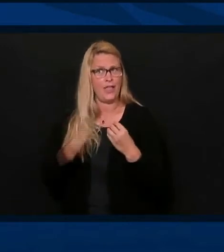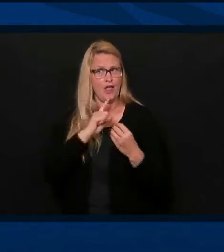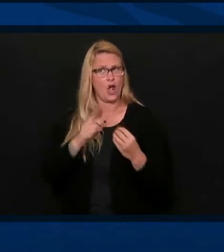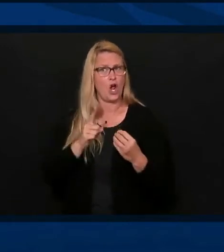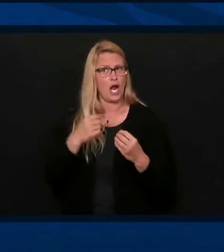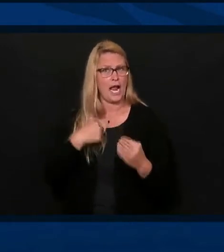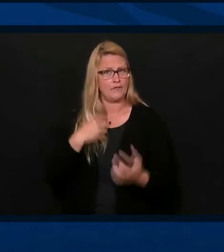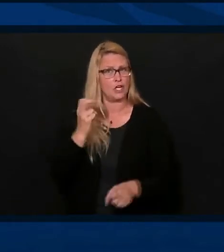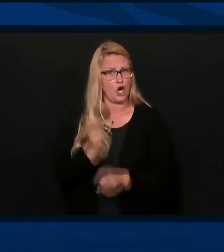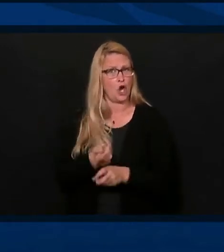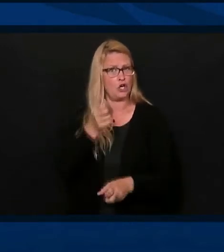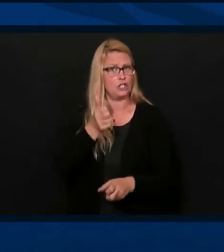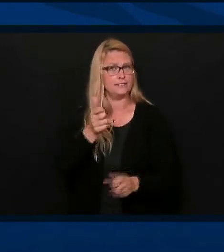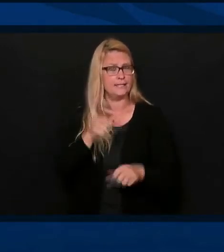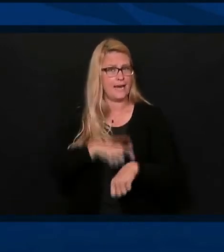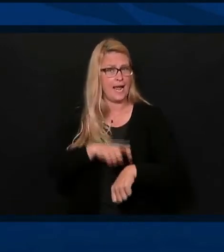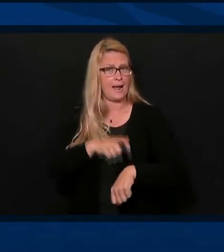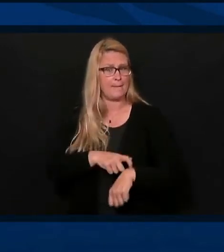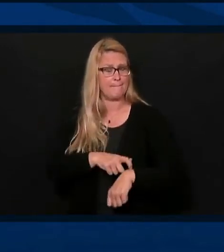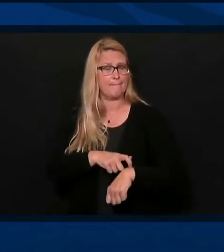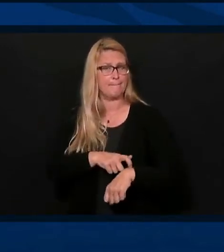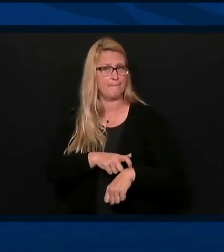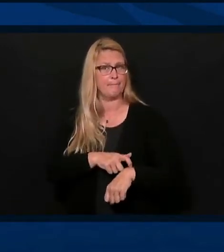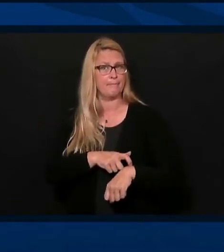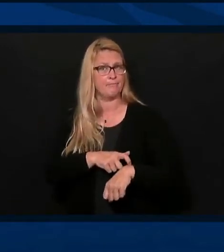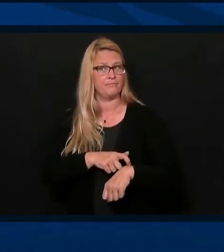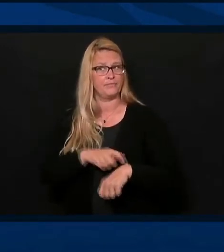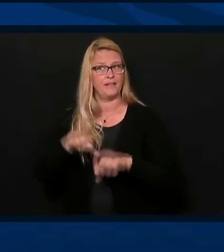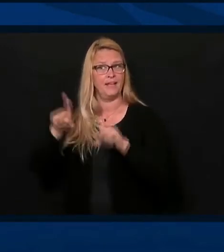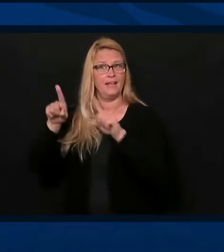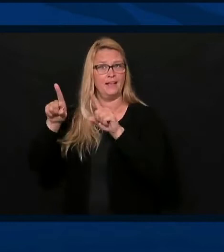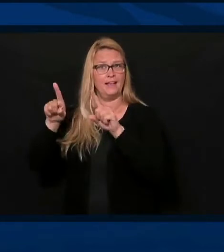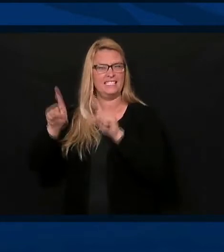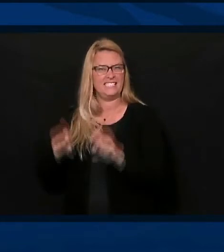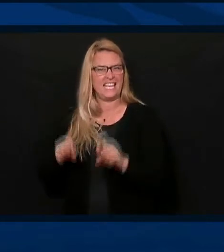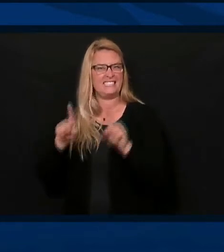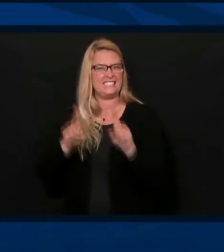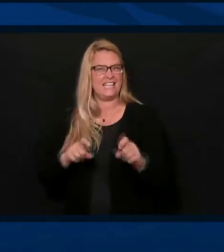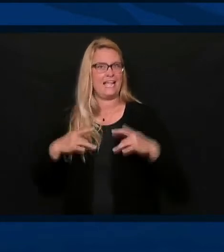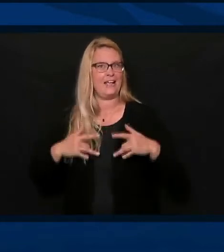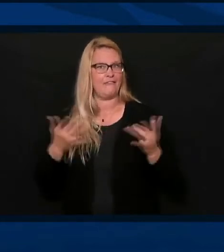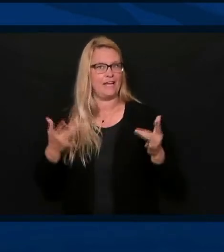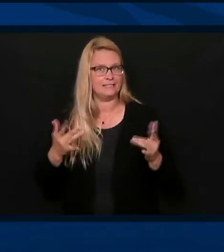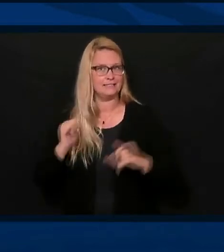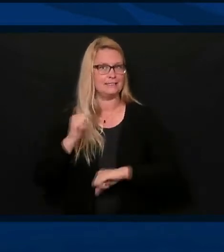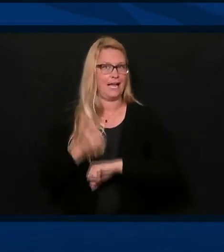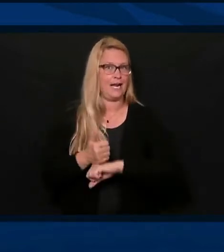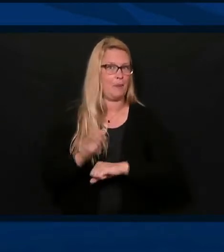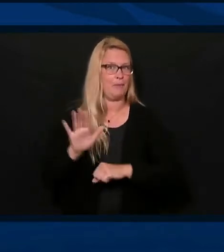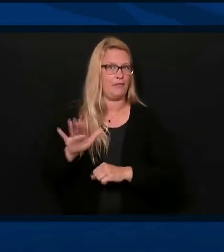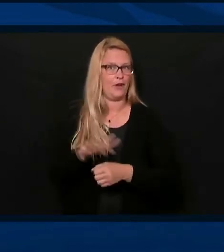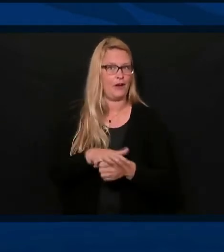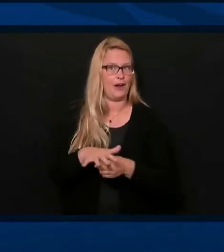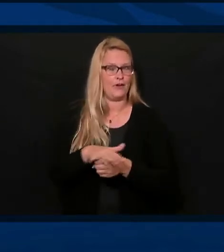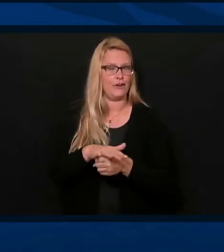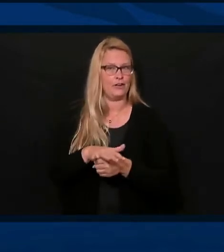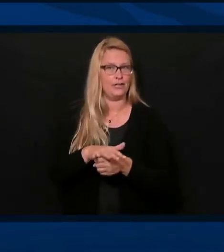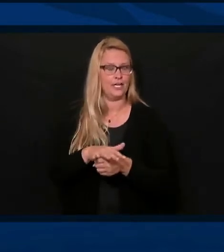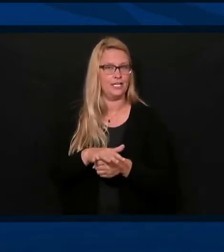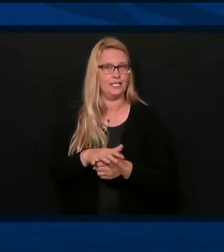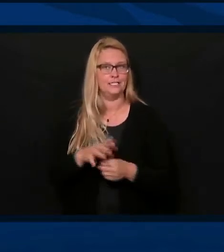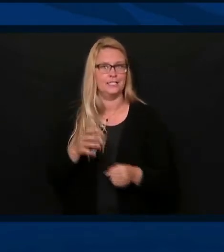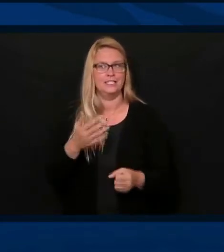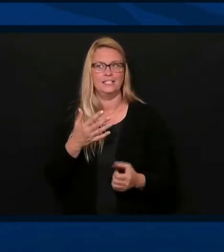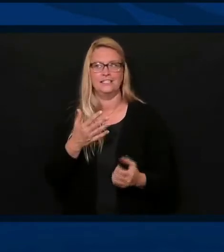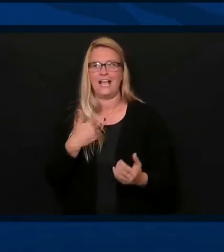hard time in regards to testing events, especially since they say that there is a